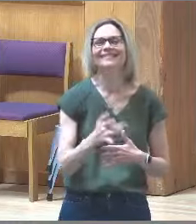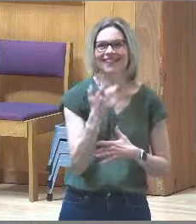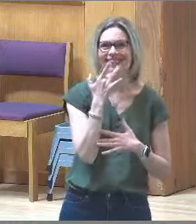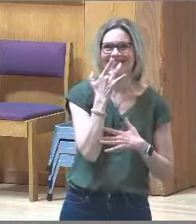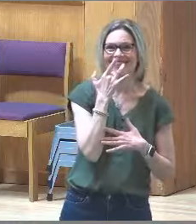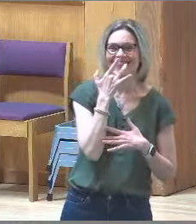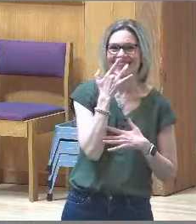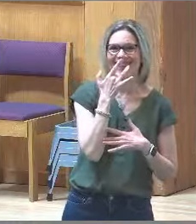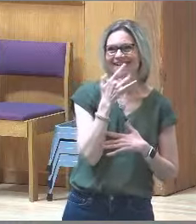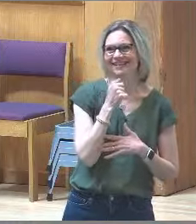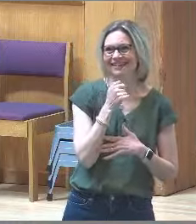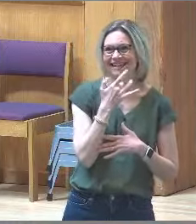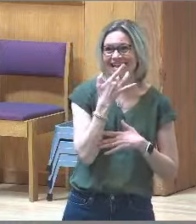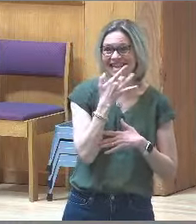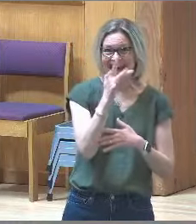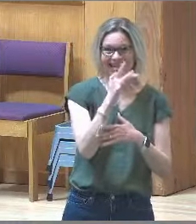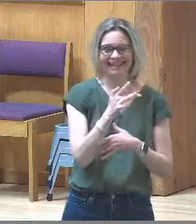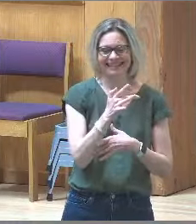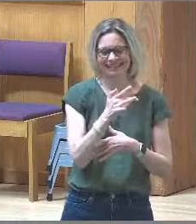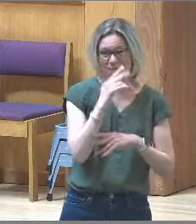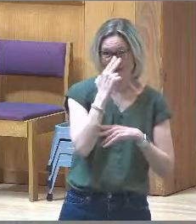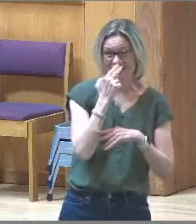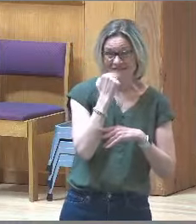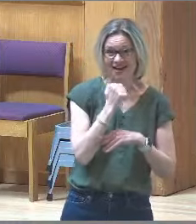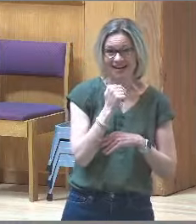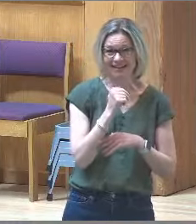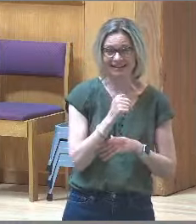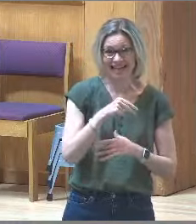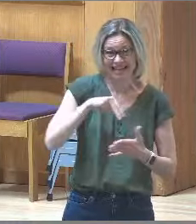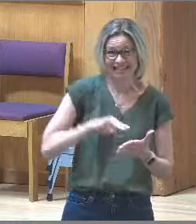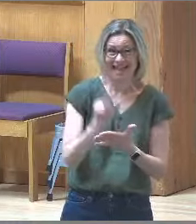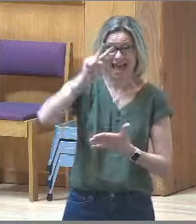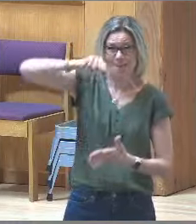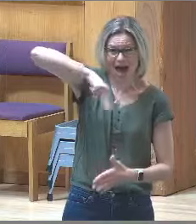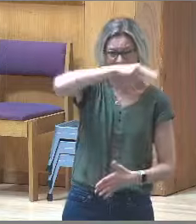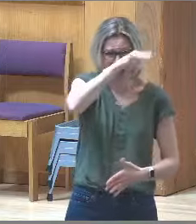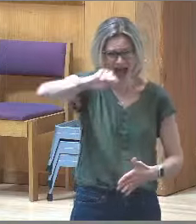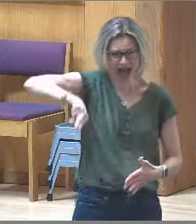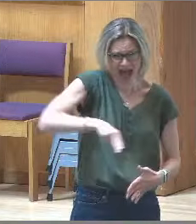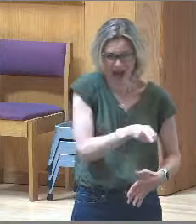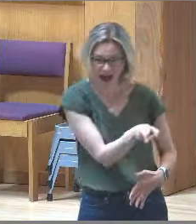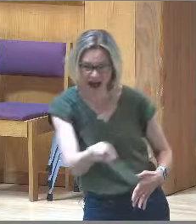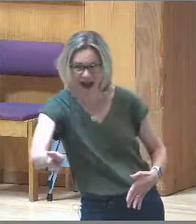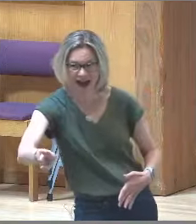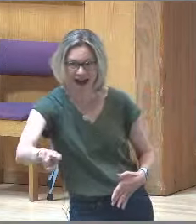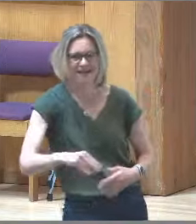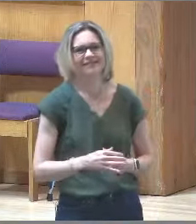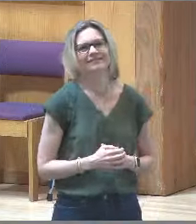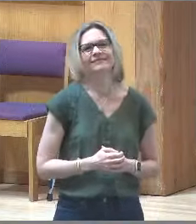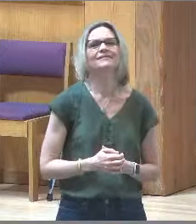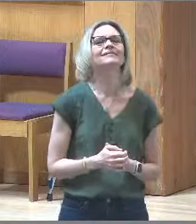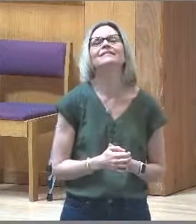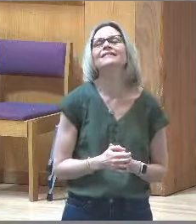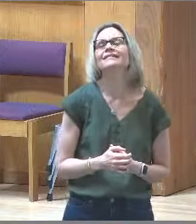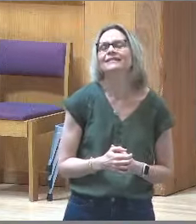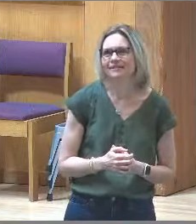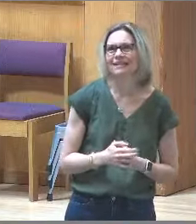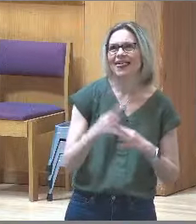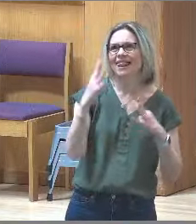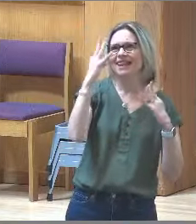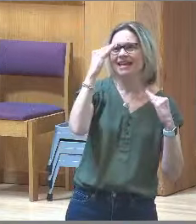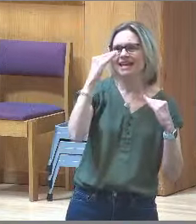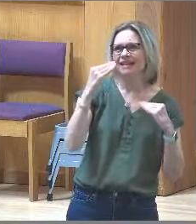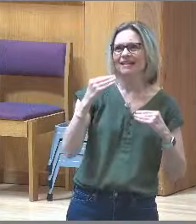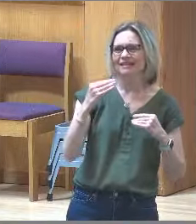even made a turn like this. It was very cool. But then I was thinking, well, that is